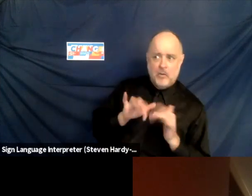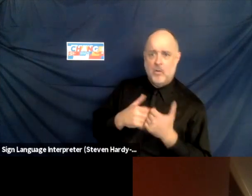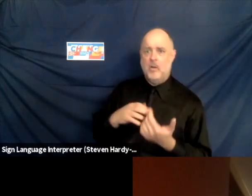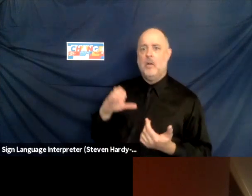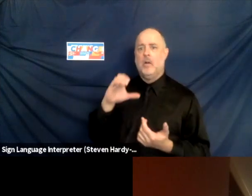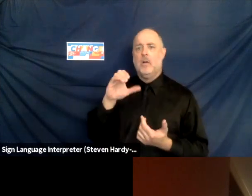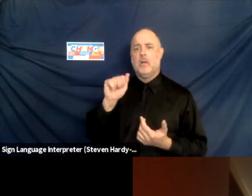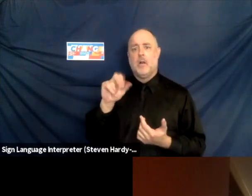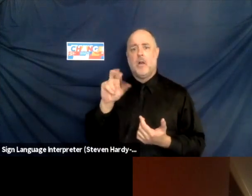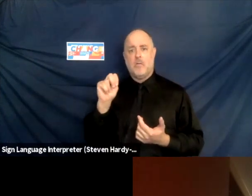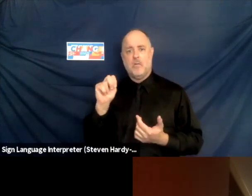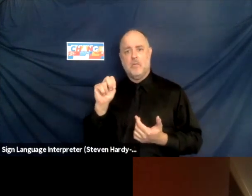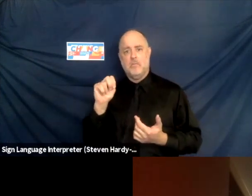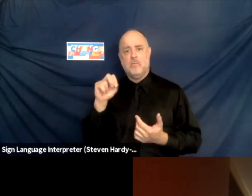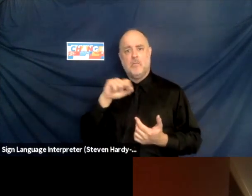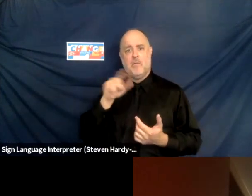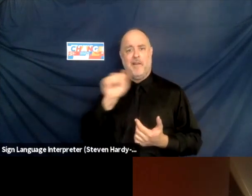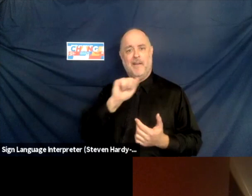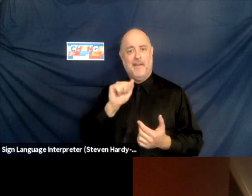caron@bikeleague.org, excuse me.